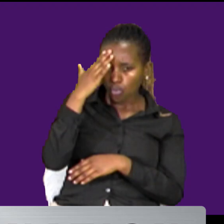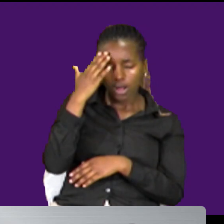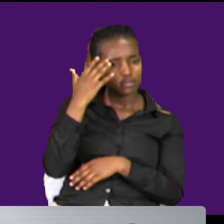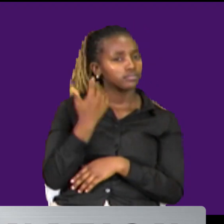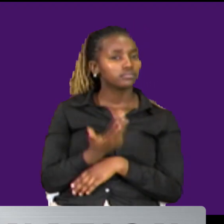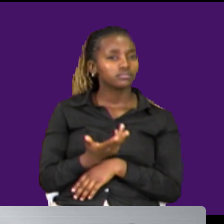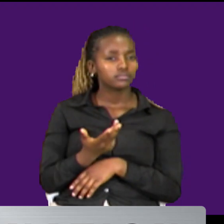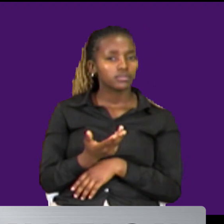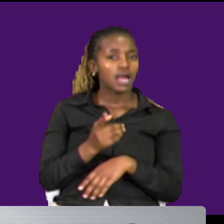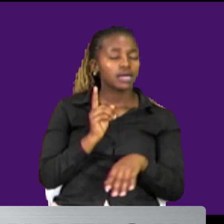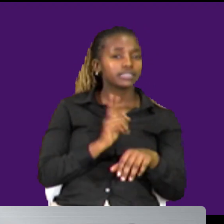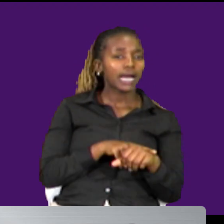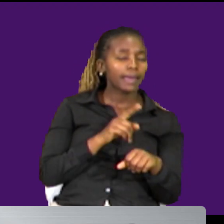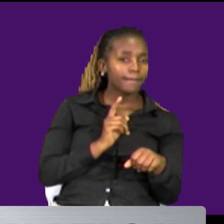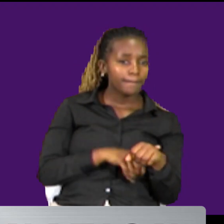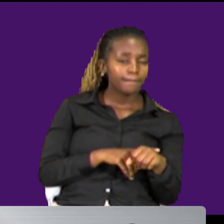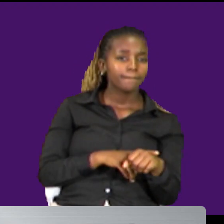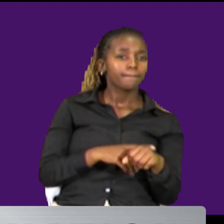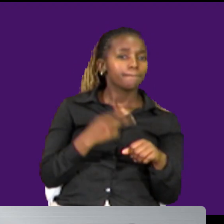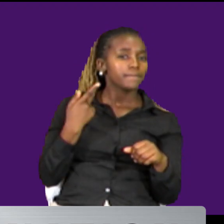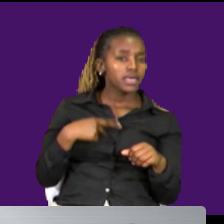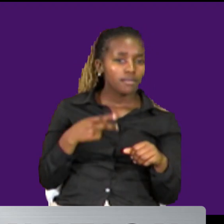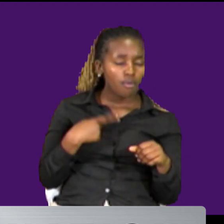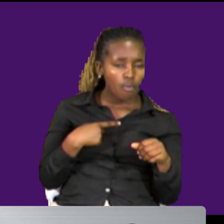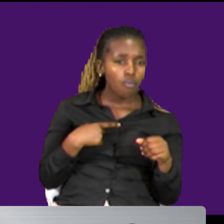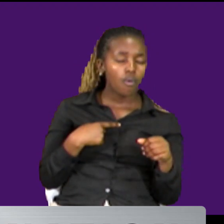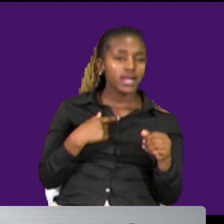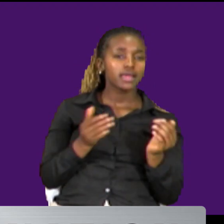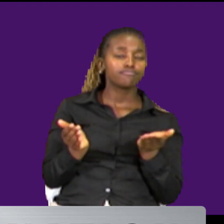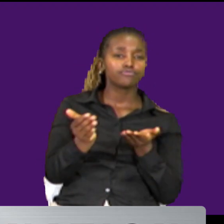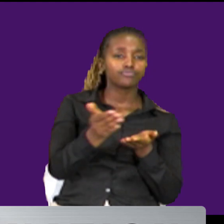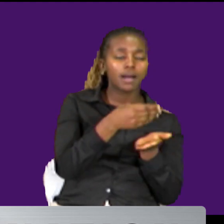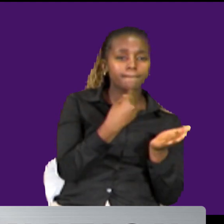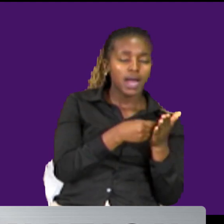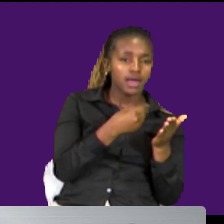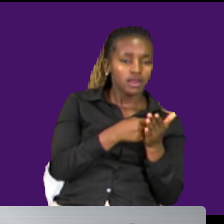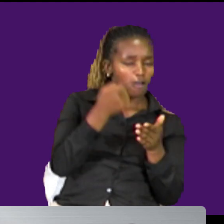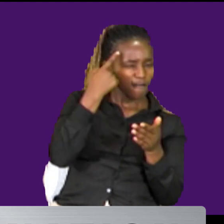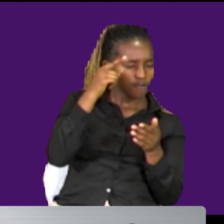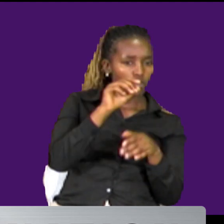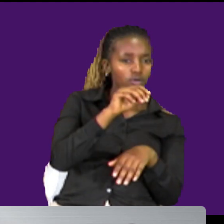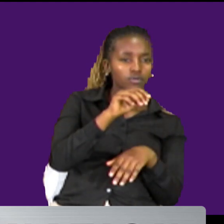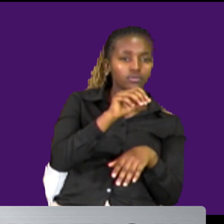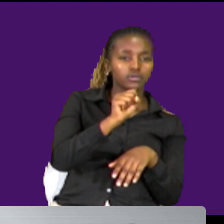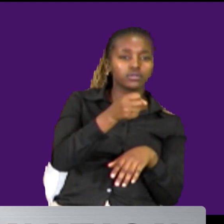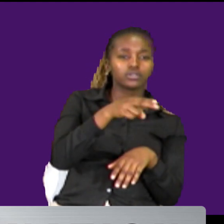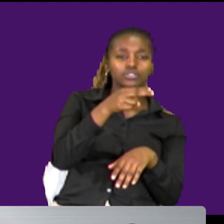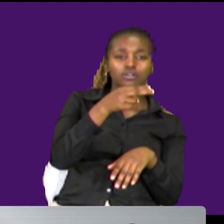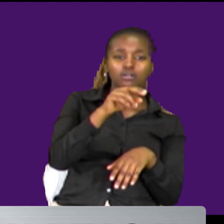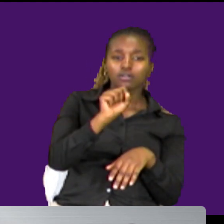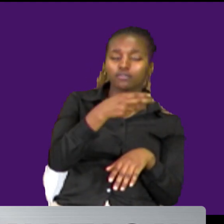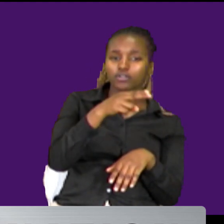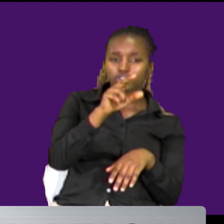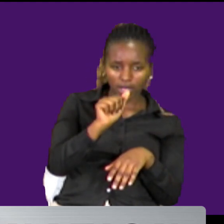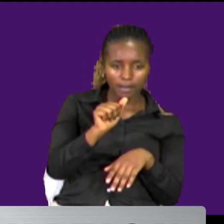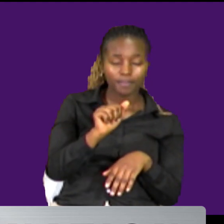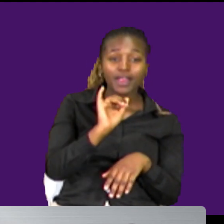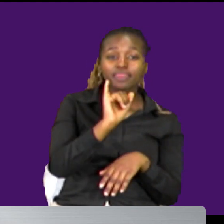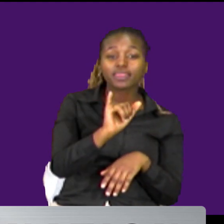that when procurement was done for the SHA Yeah. system that manages SHIF, Now,